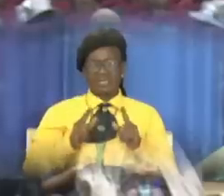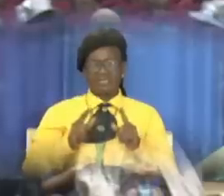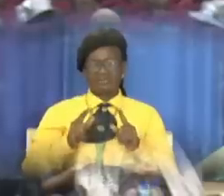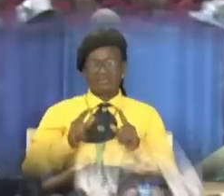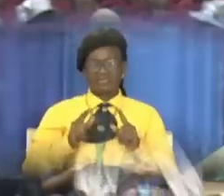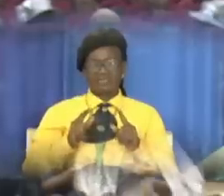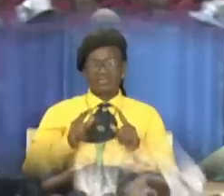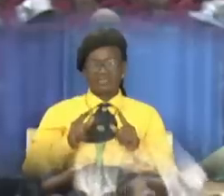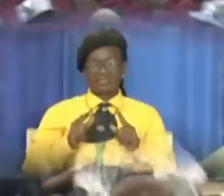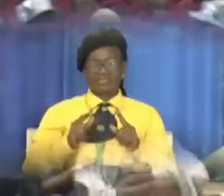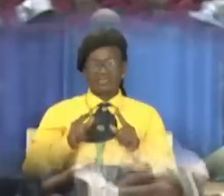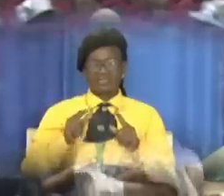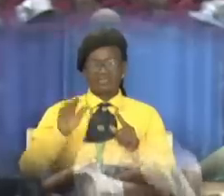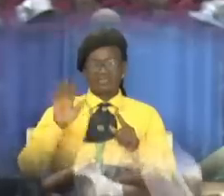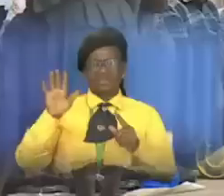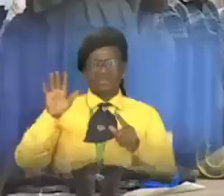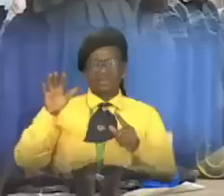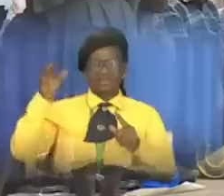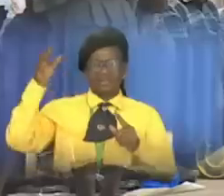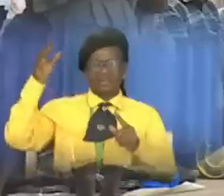let your light shine in me,